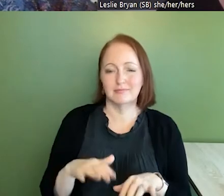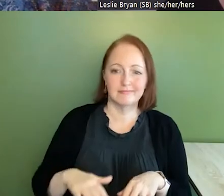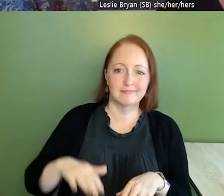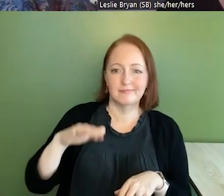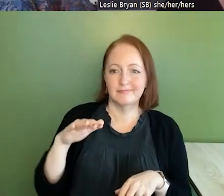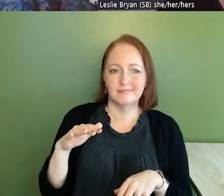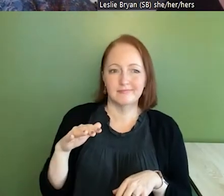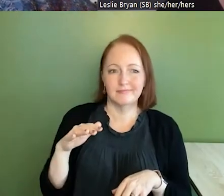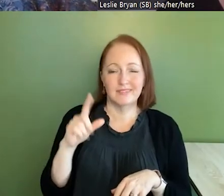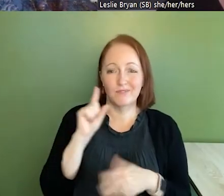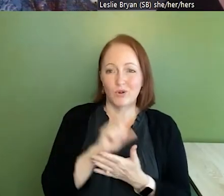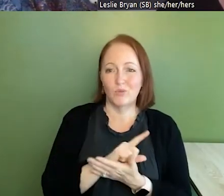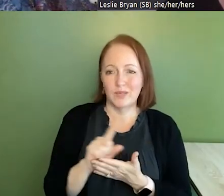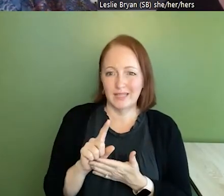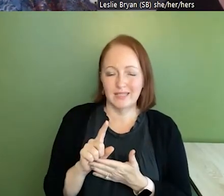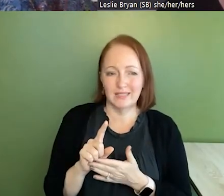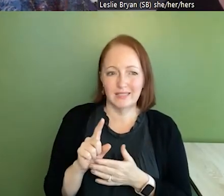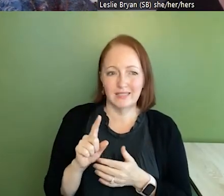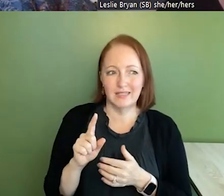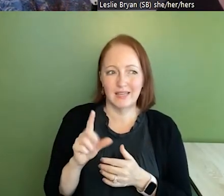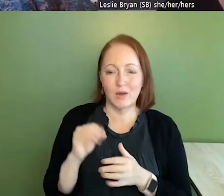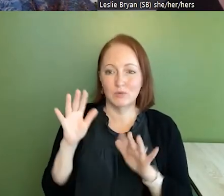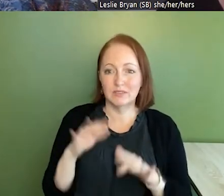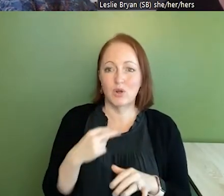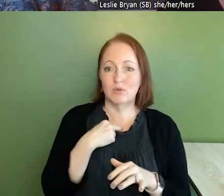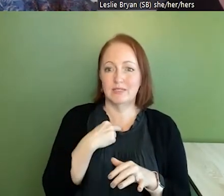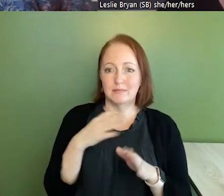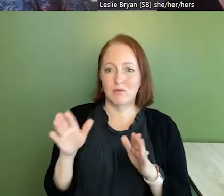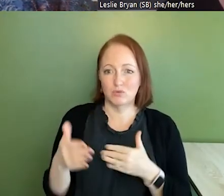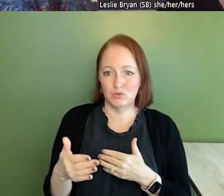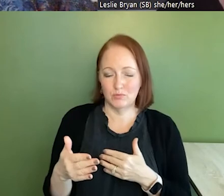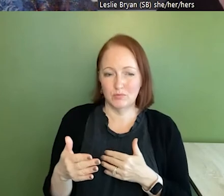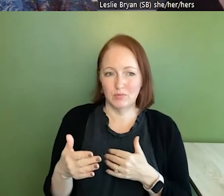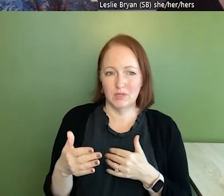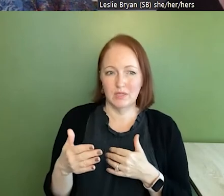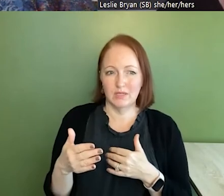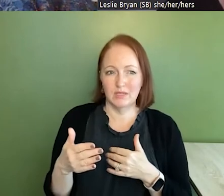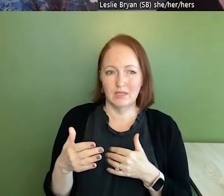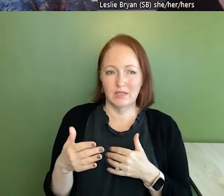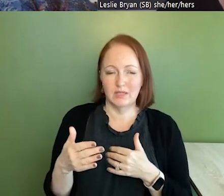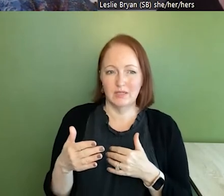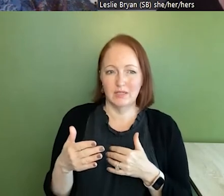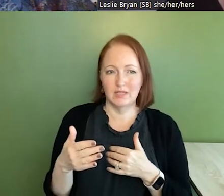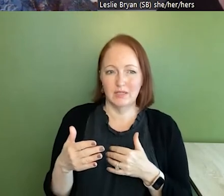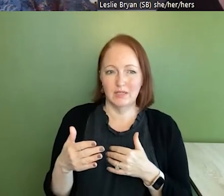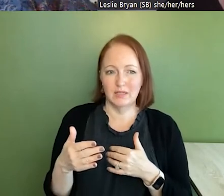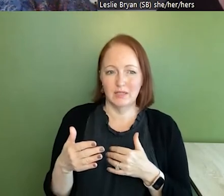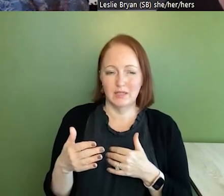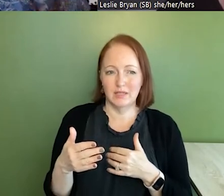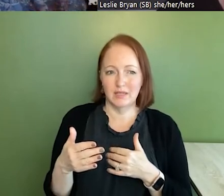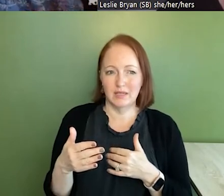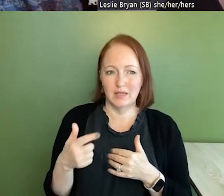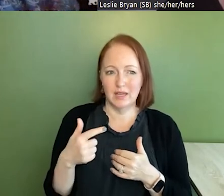There was like a blizzard for like a week and I was snowed into my room. And so I was